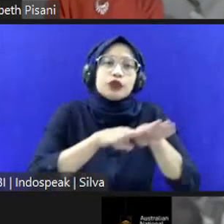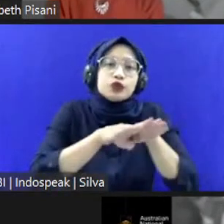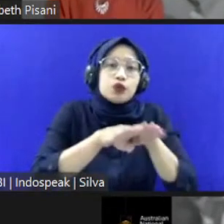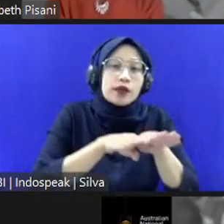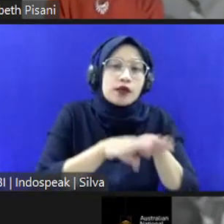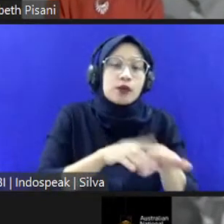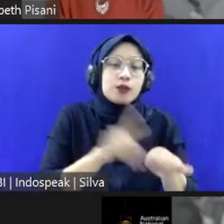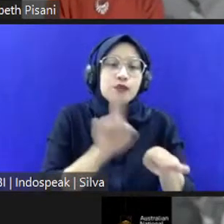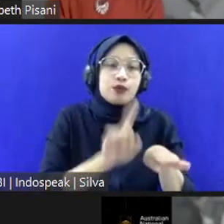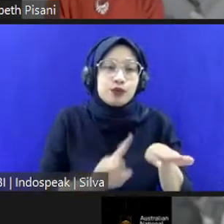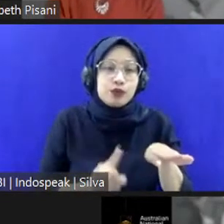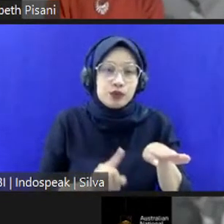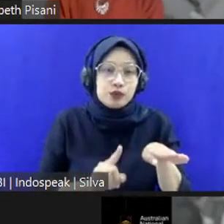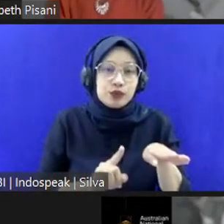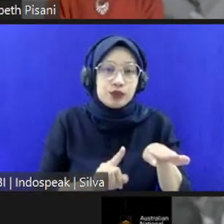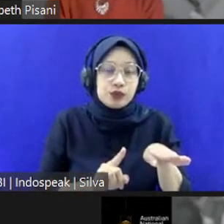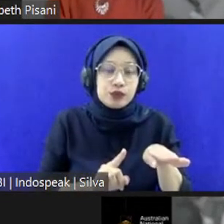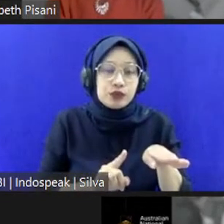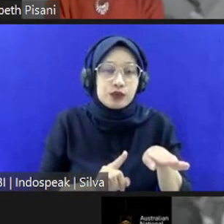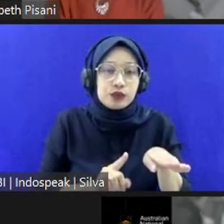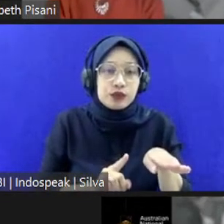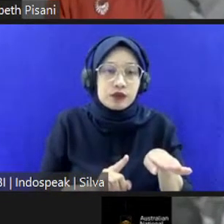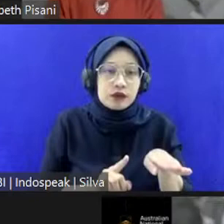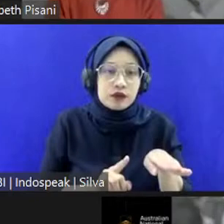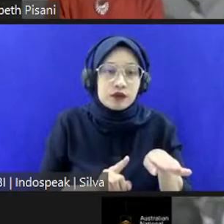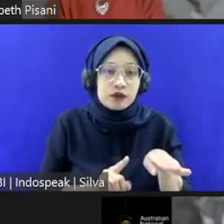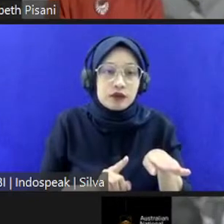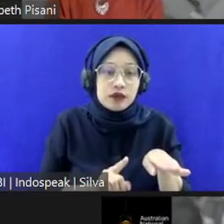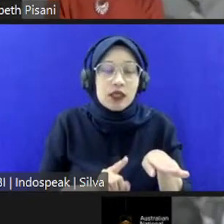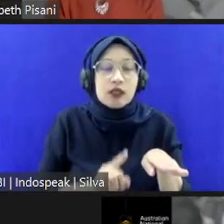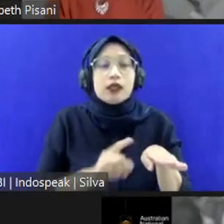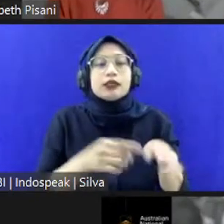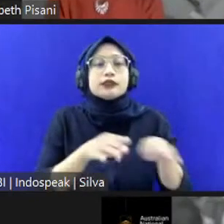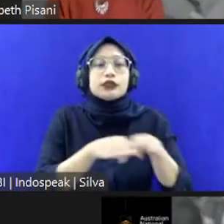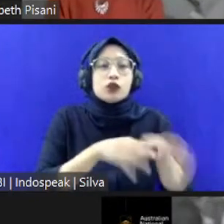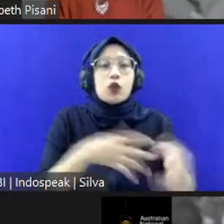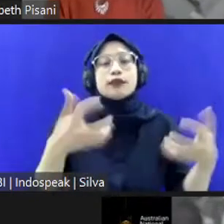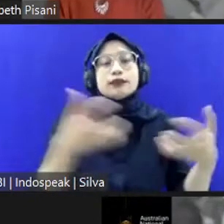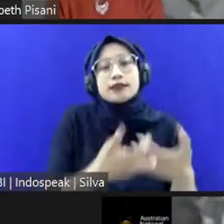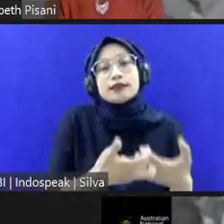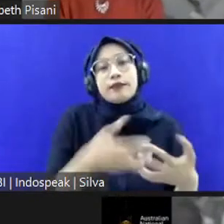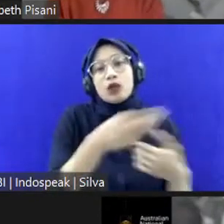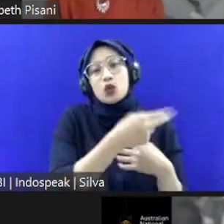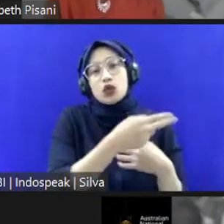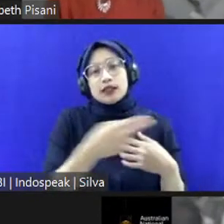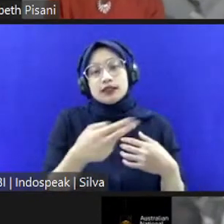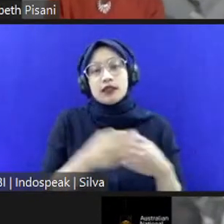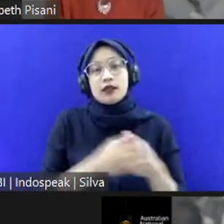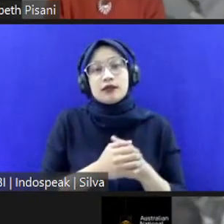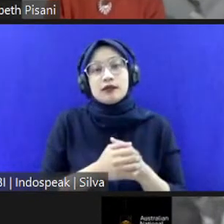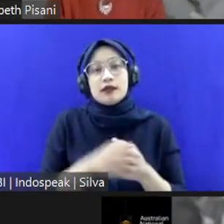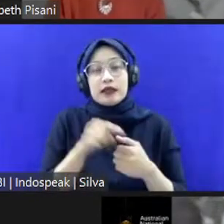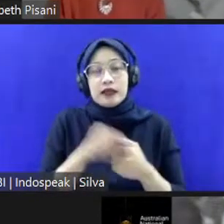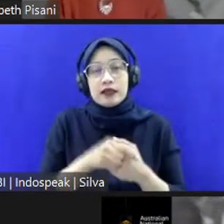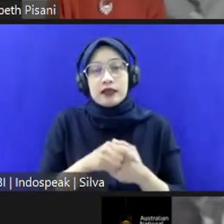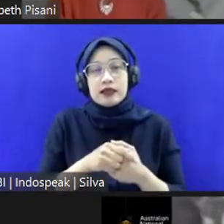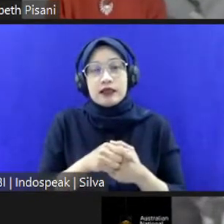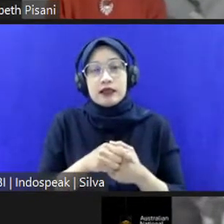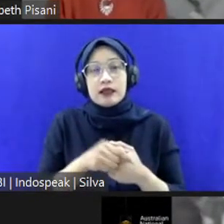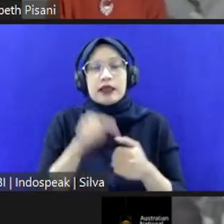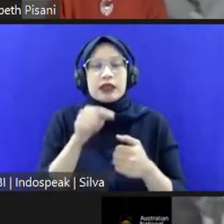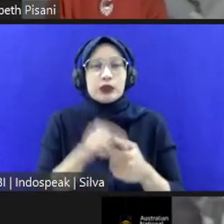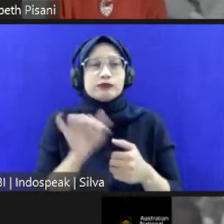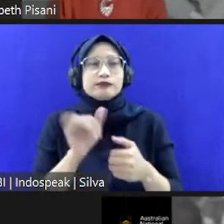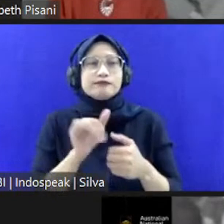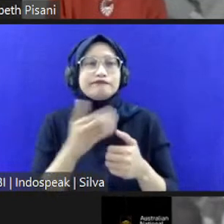accordingly to the system in Indonesia. and this is not favorable